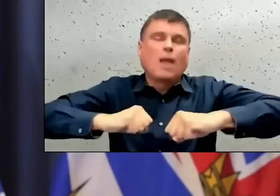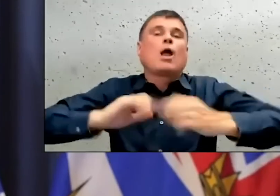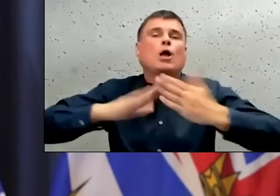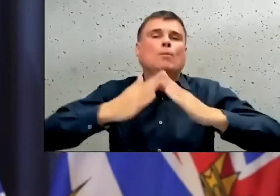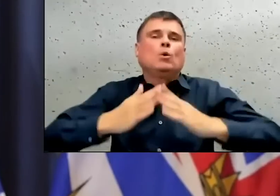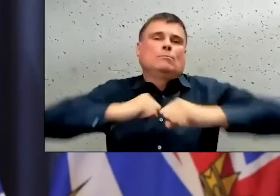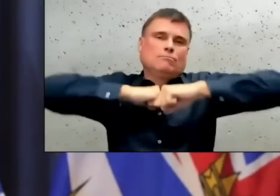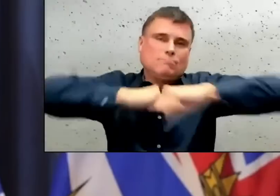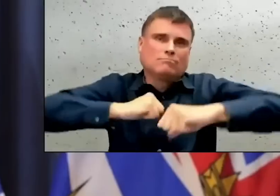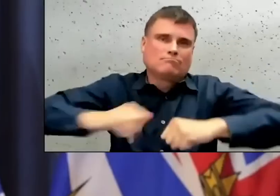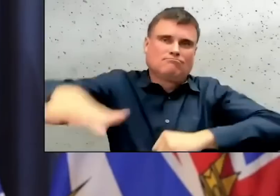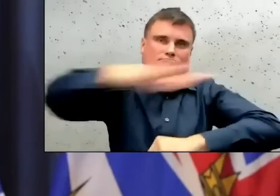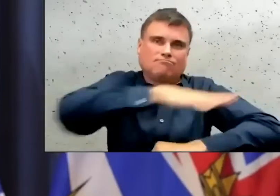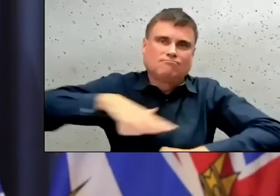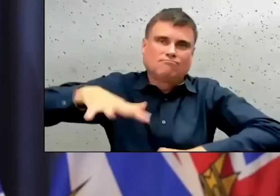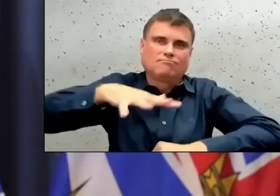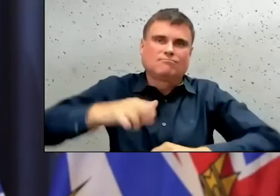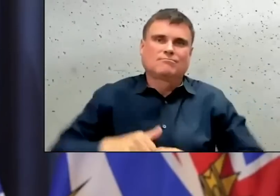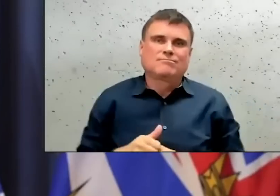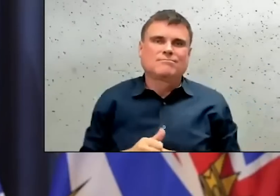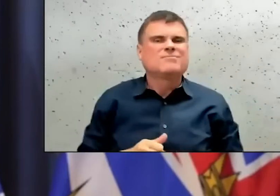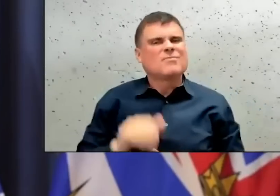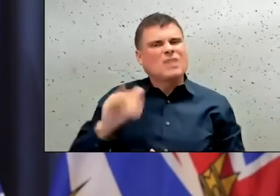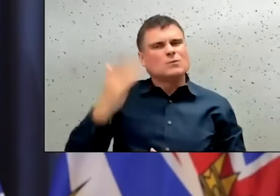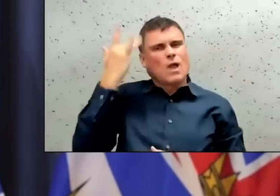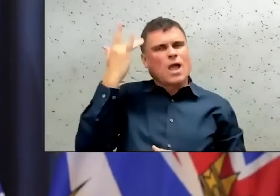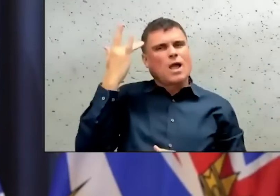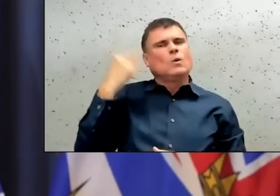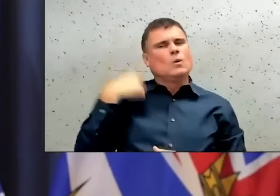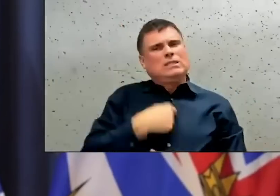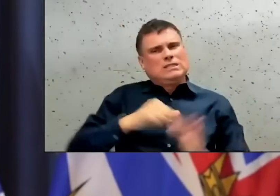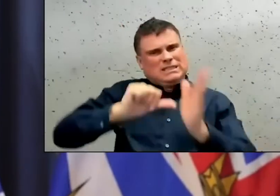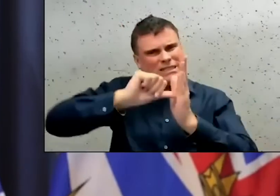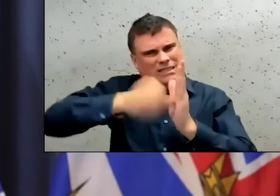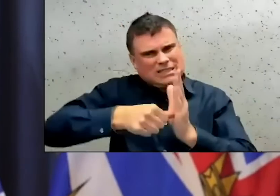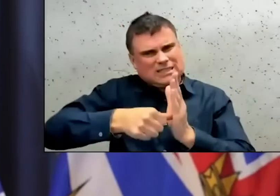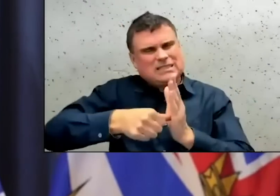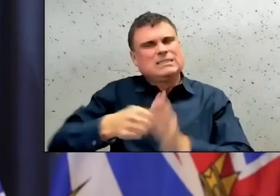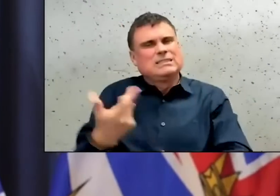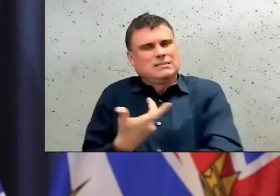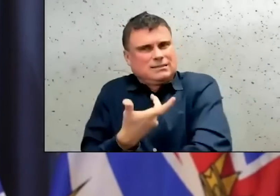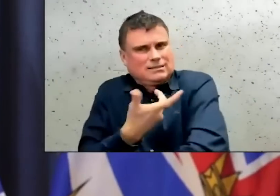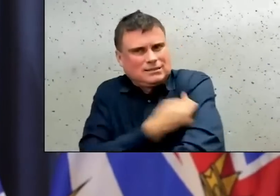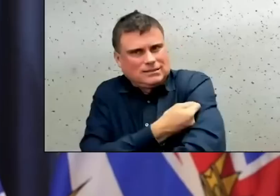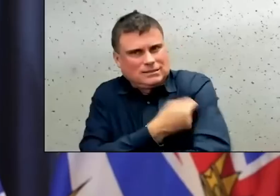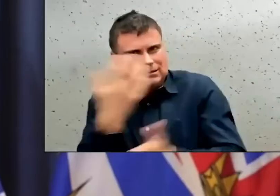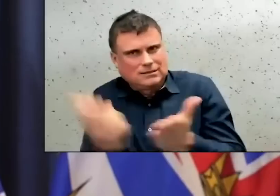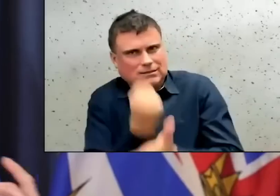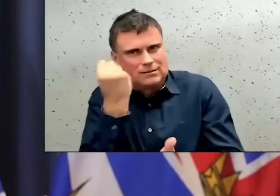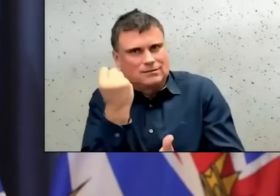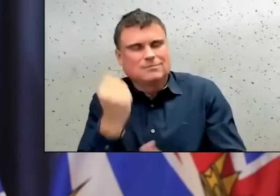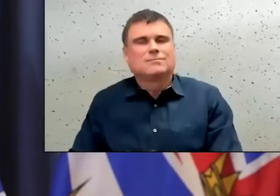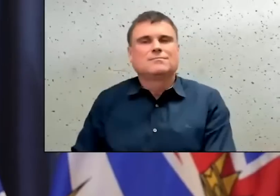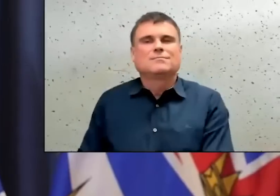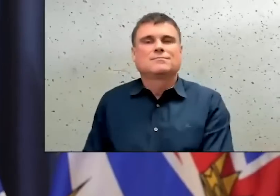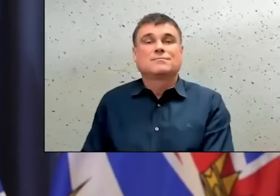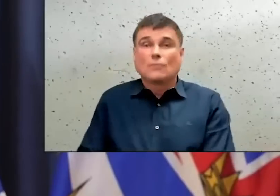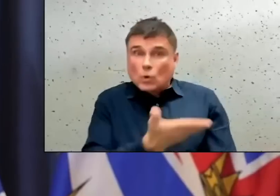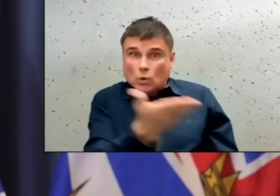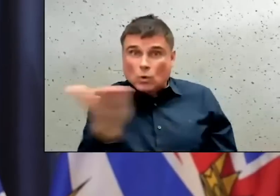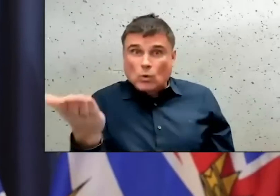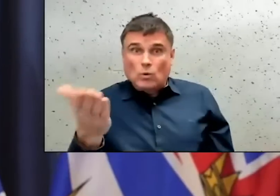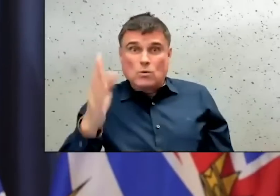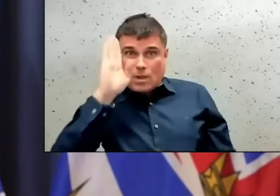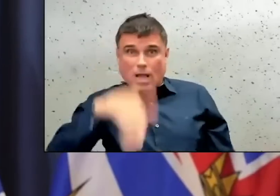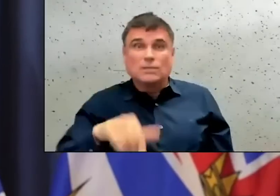at the foundation of our strategy. As you know, yesterday, because we provide this information regularly, 88% of